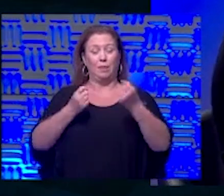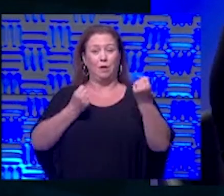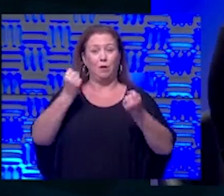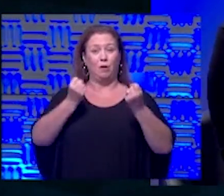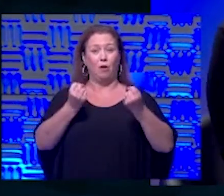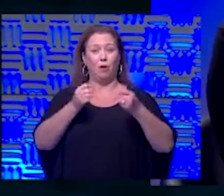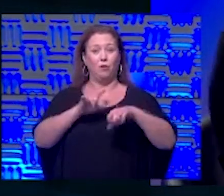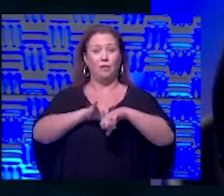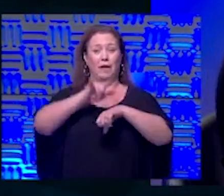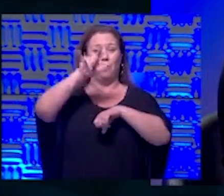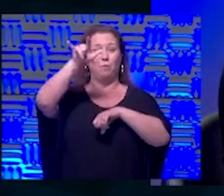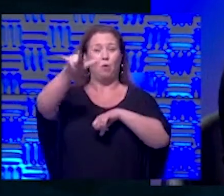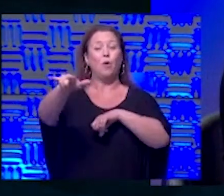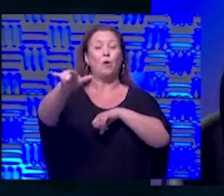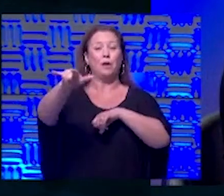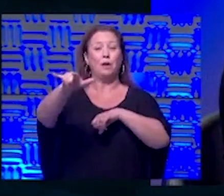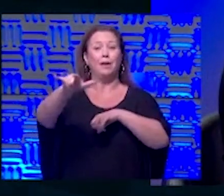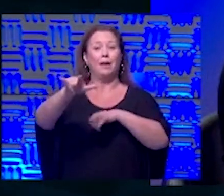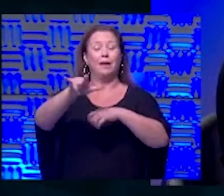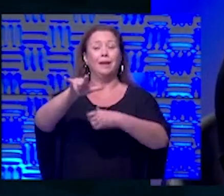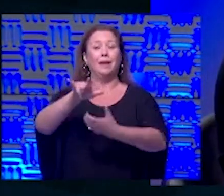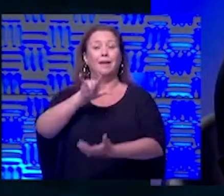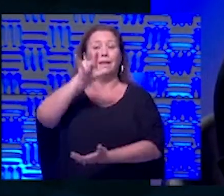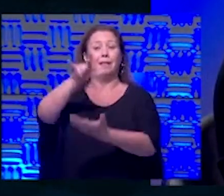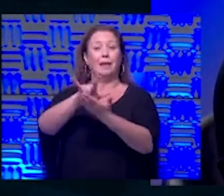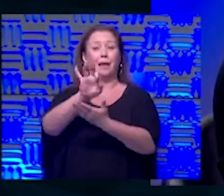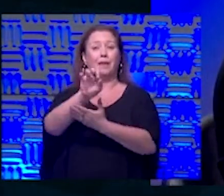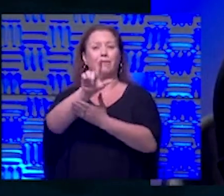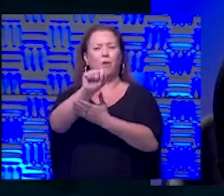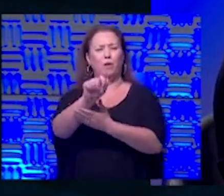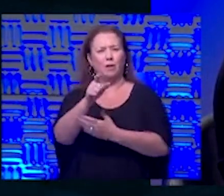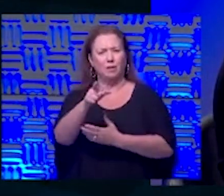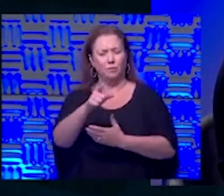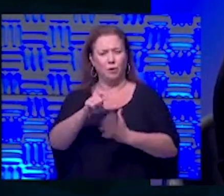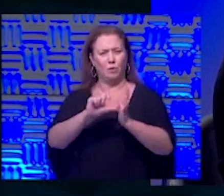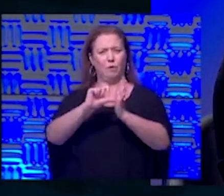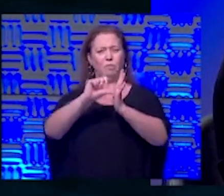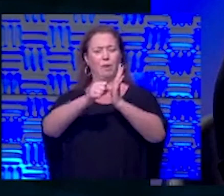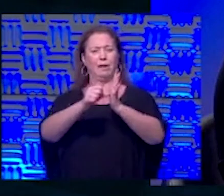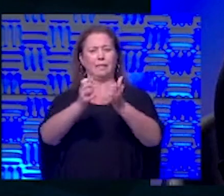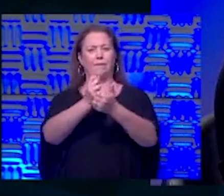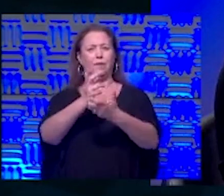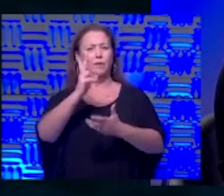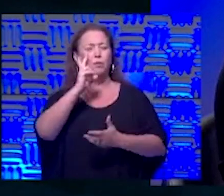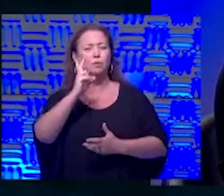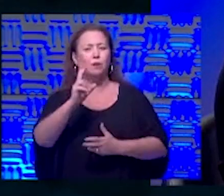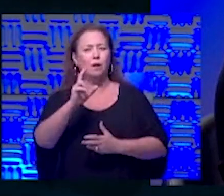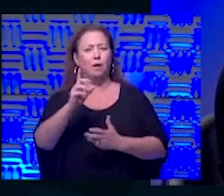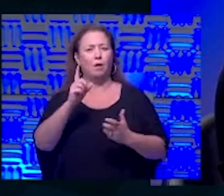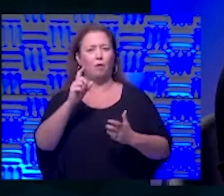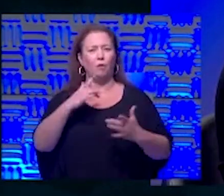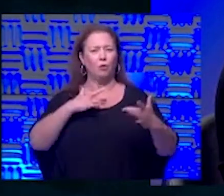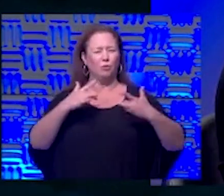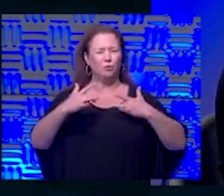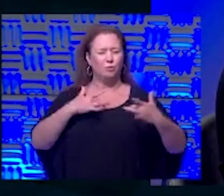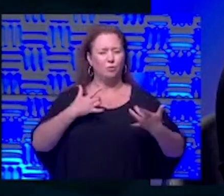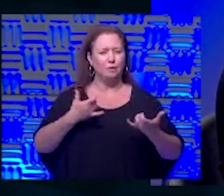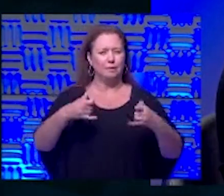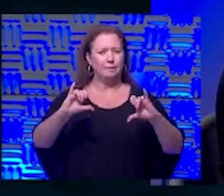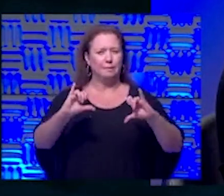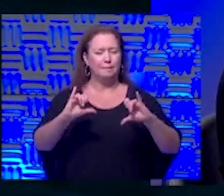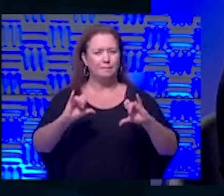out to the airport, jumped on a plane, landed in Florida. Were you impressed with what you saw, or still a little concerned?